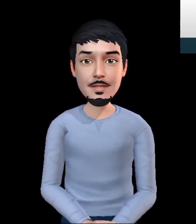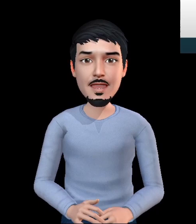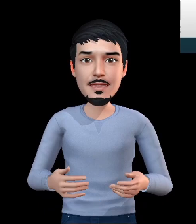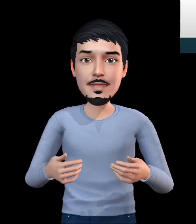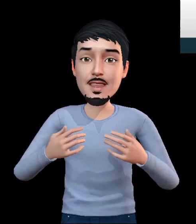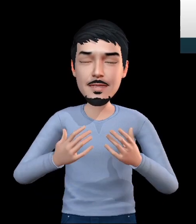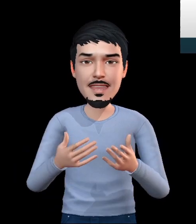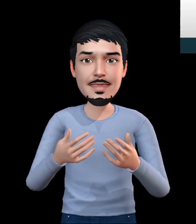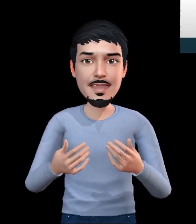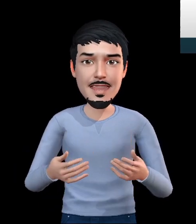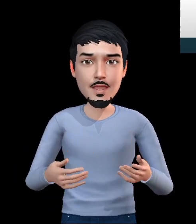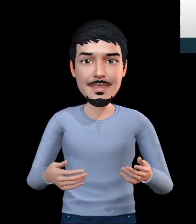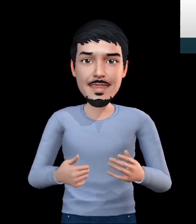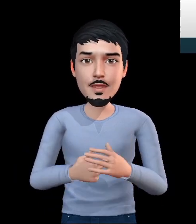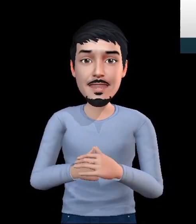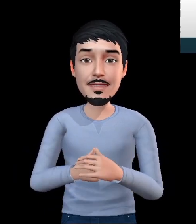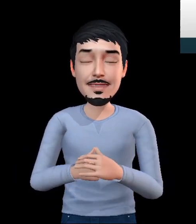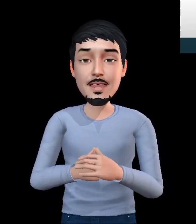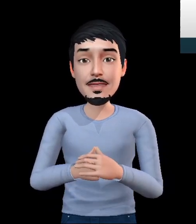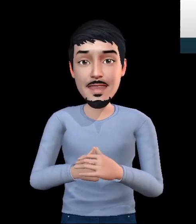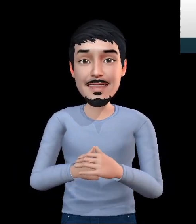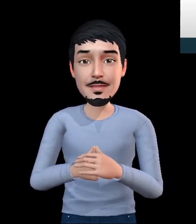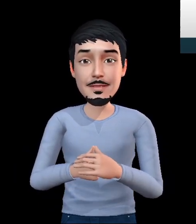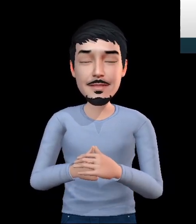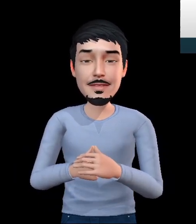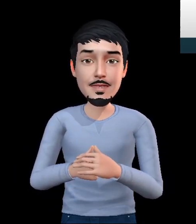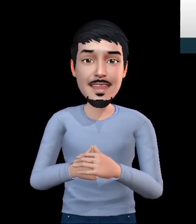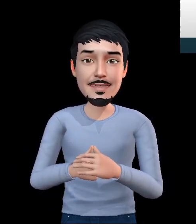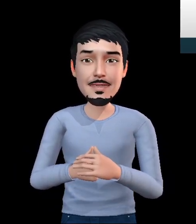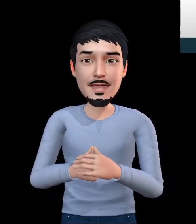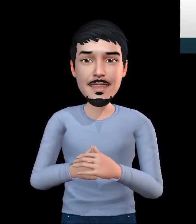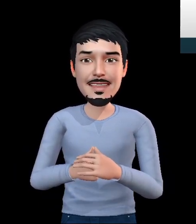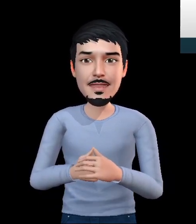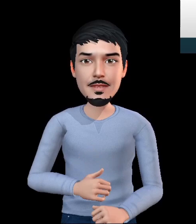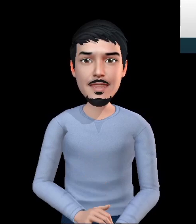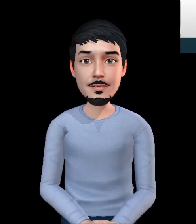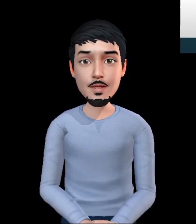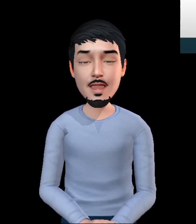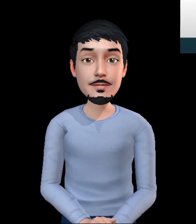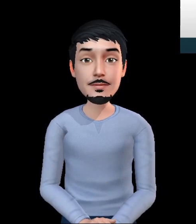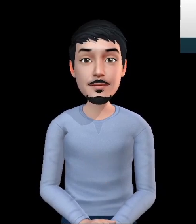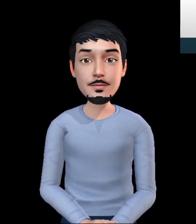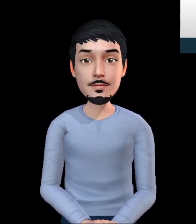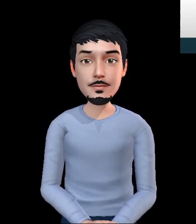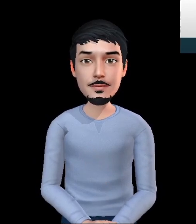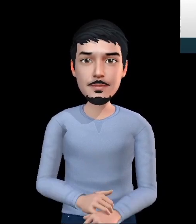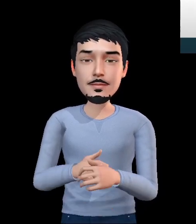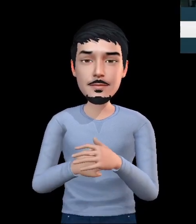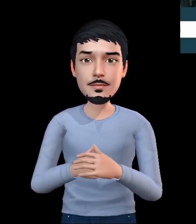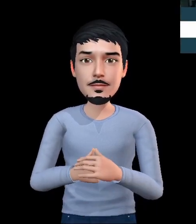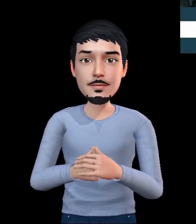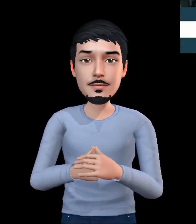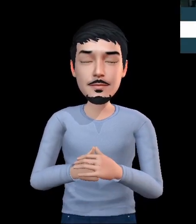decides to purchase military equipment, for example, using their own money, it's basically okay for them, for this group, right? Now, how would you respond